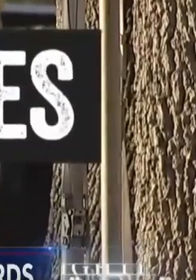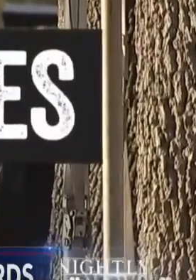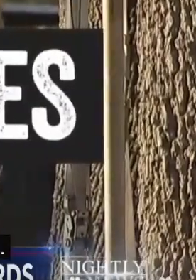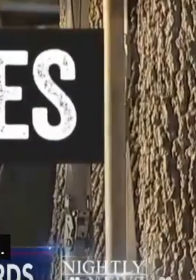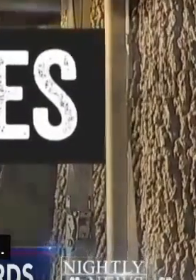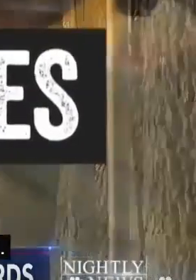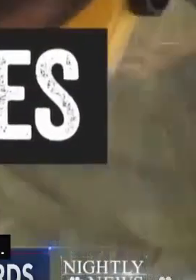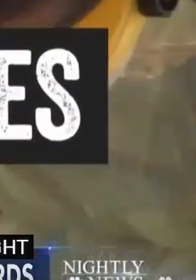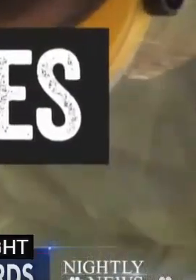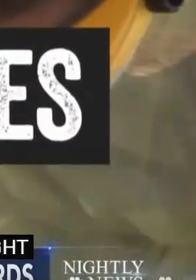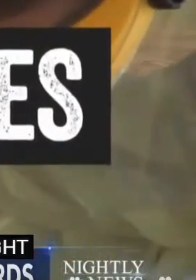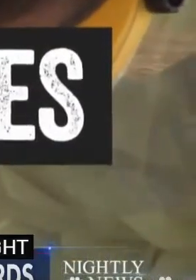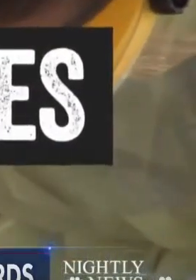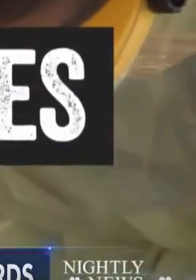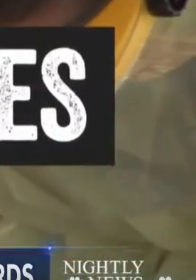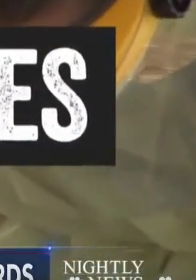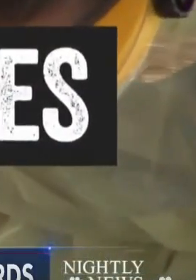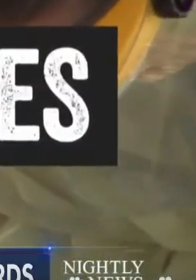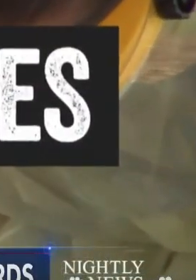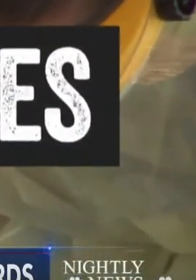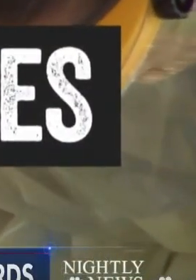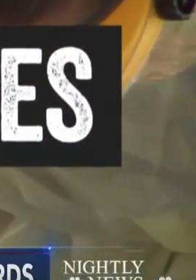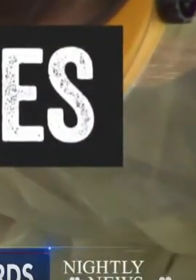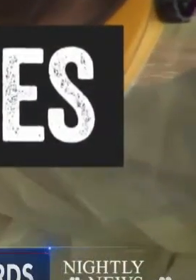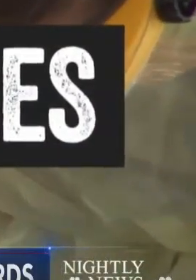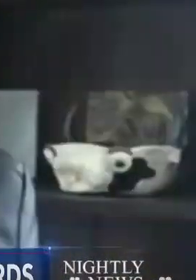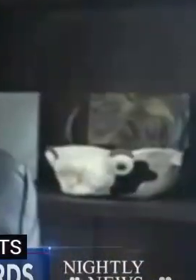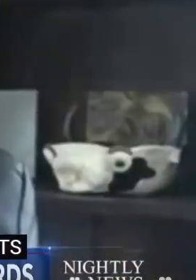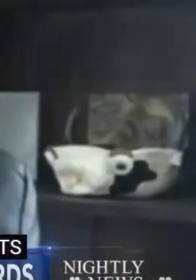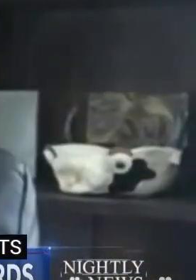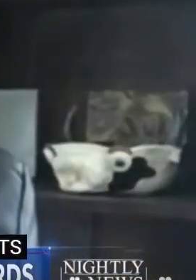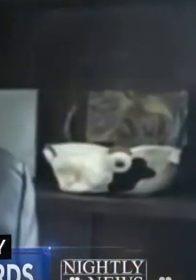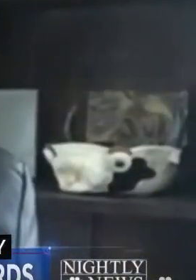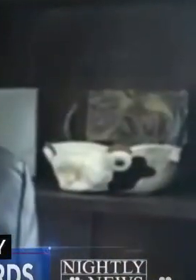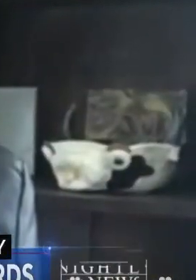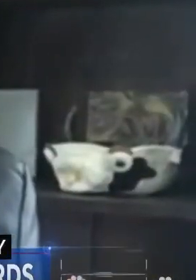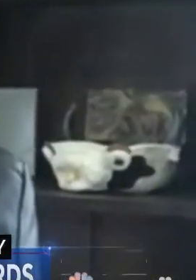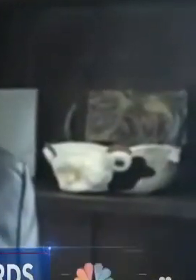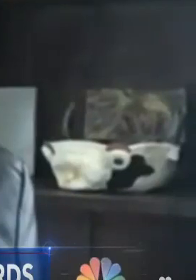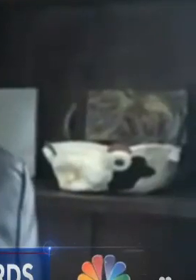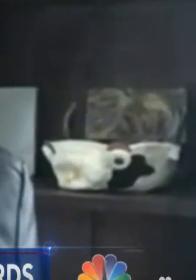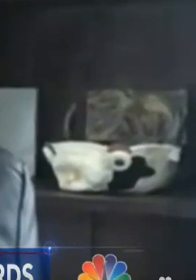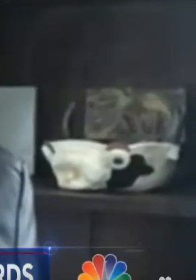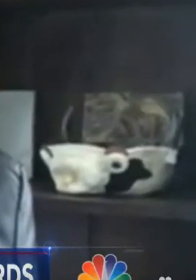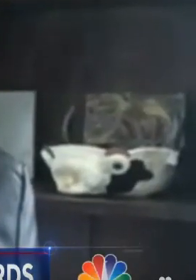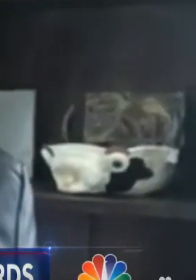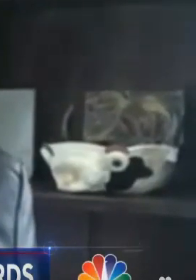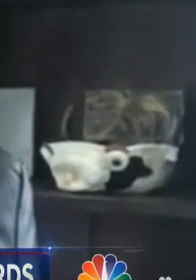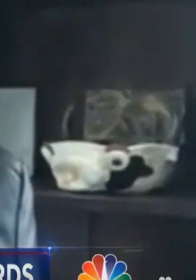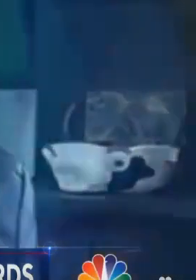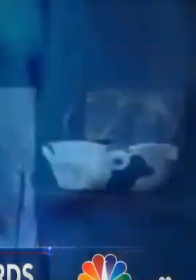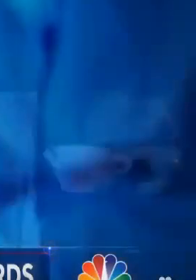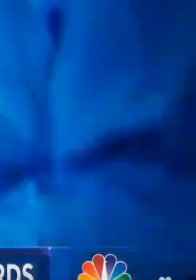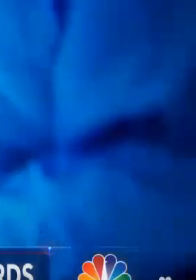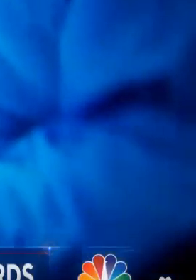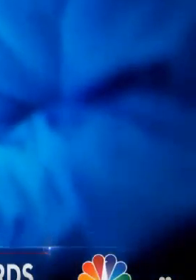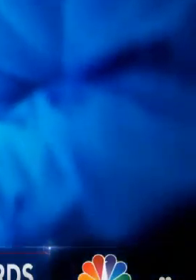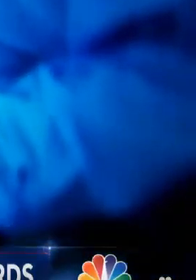cases, smashing its single-day high and once again leading the nation. This really has to be brought under control, and it hasn't